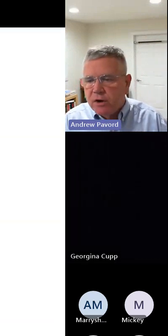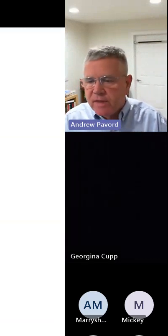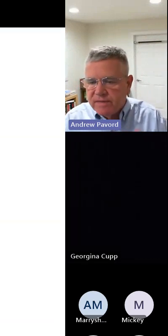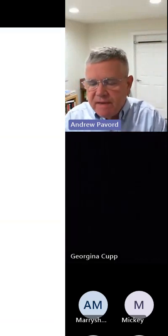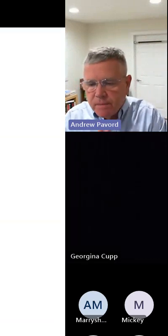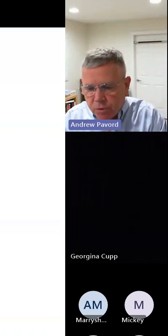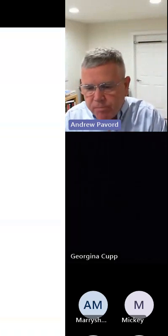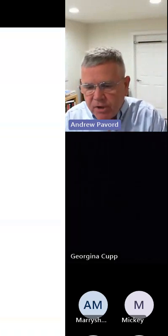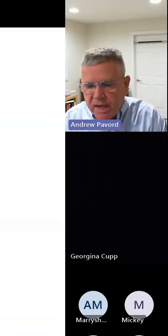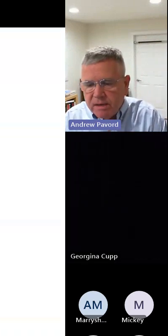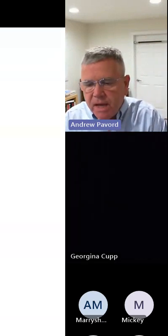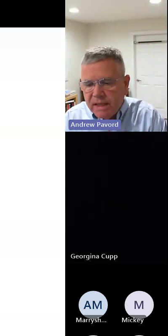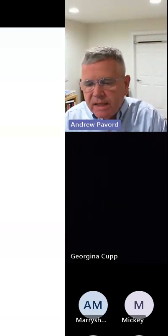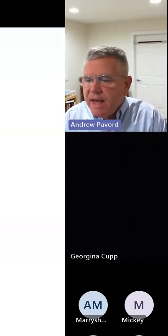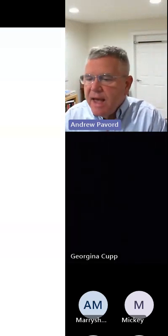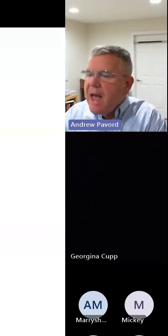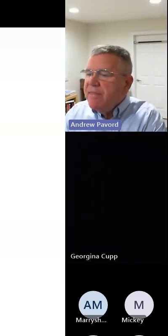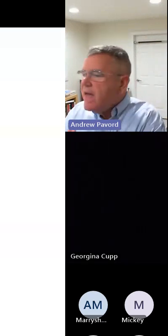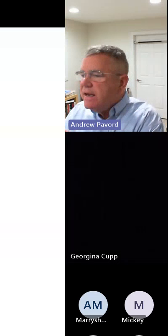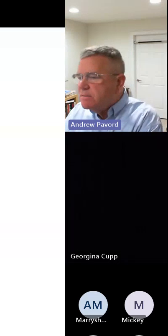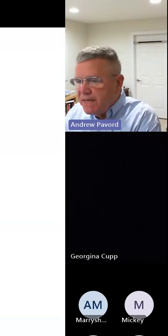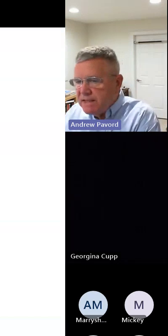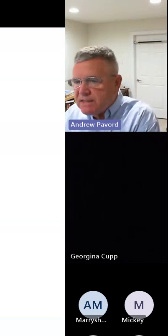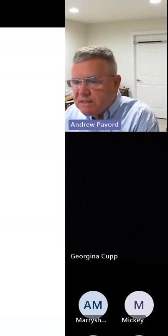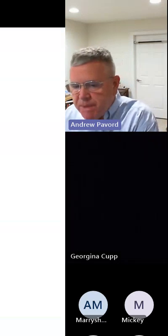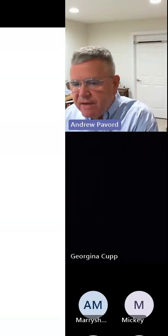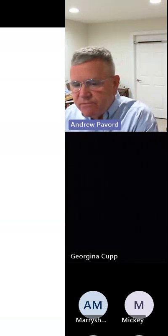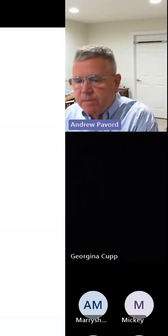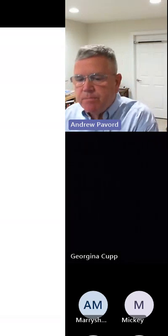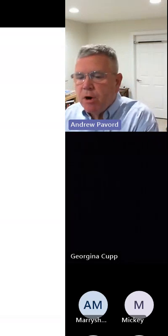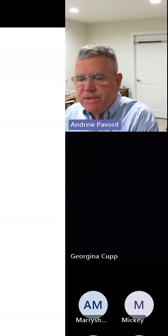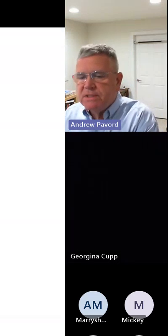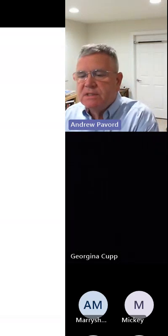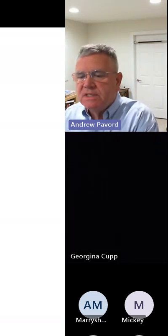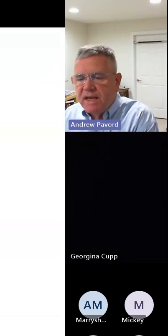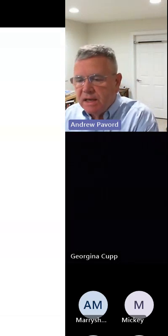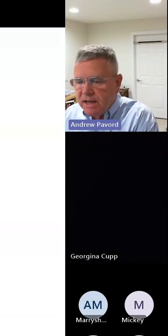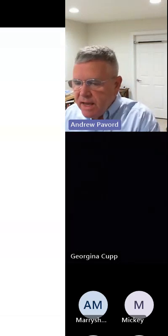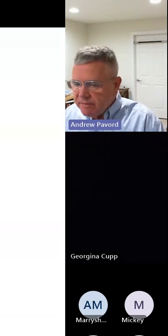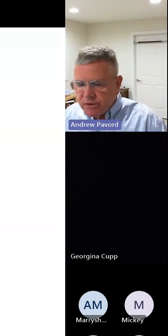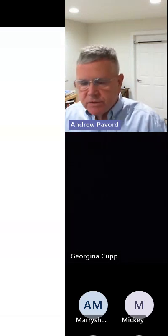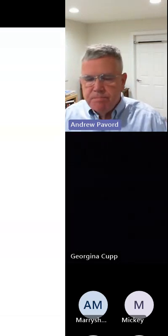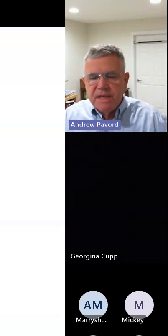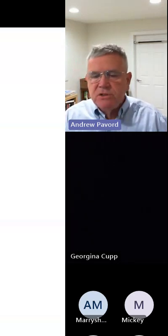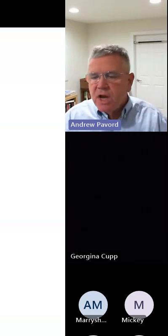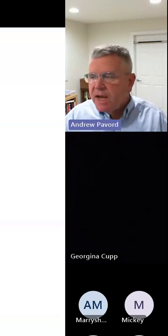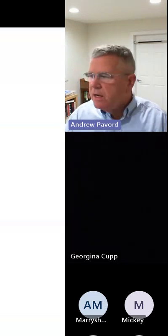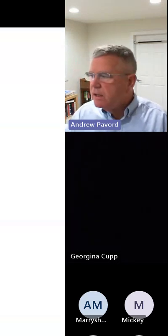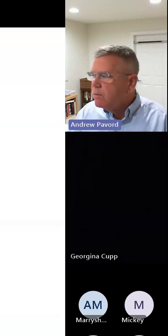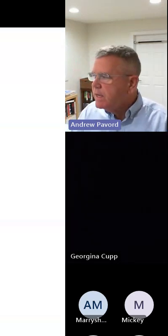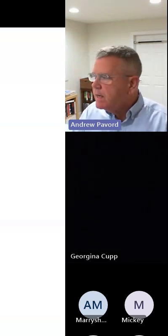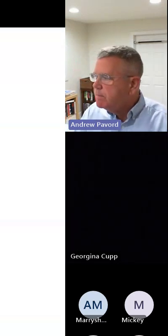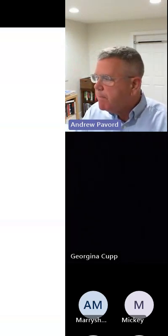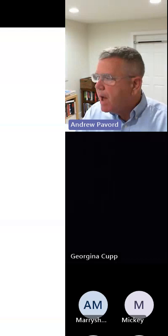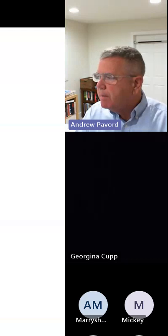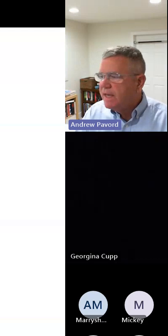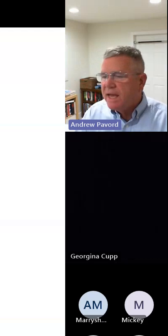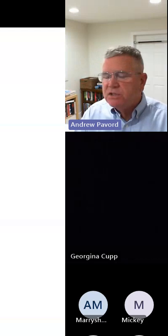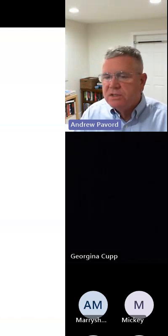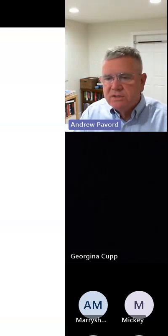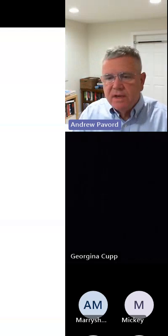make sure that they've appropriated money, that it's being spent for the purposes intended. And if there's big, giant,